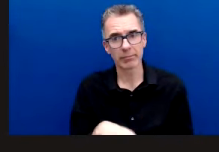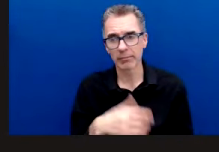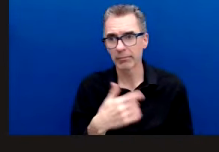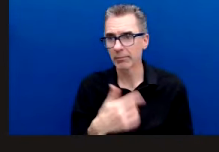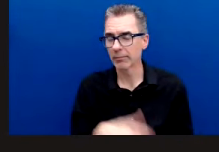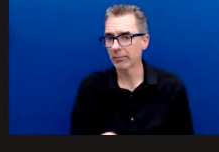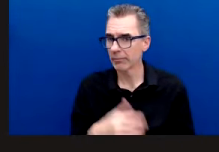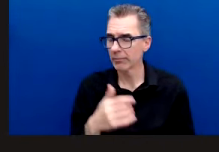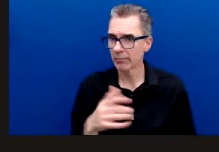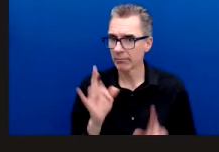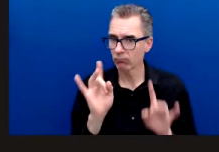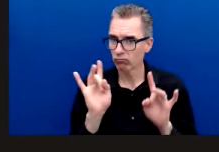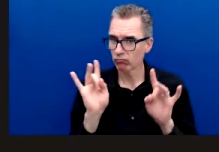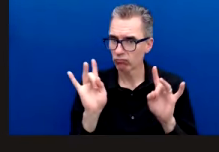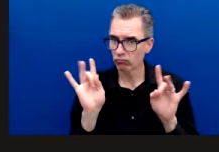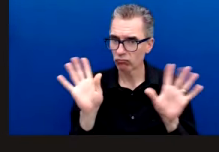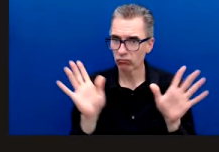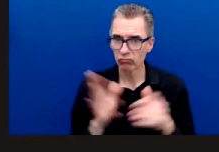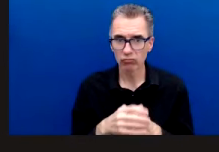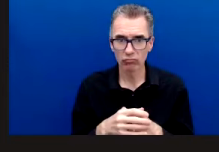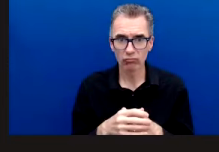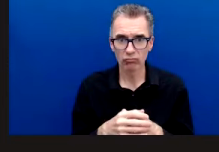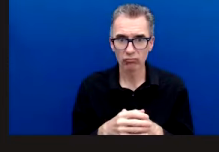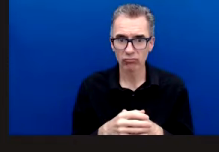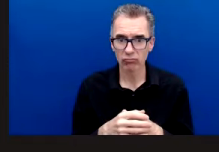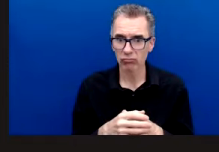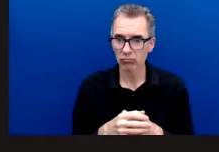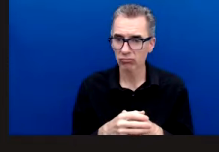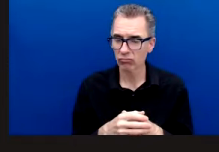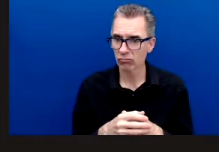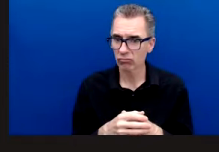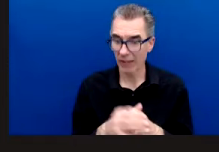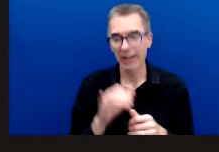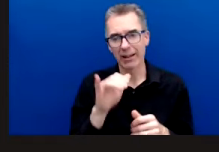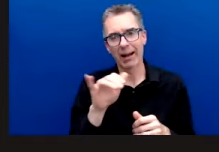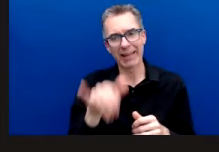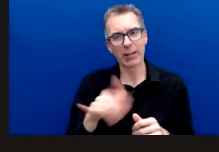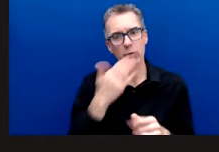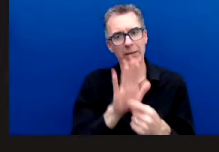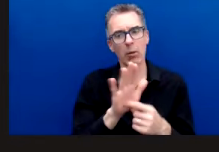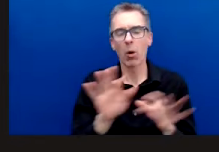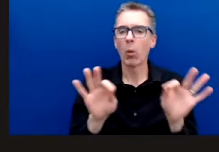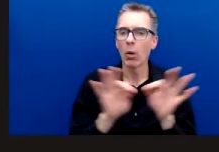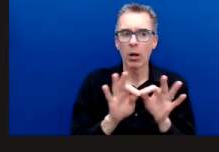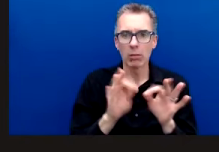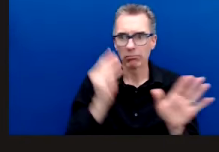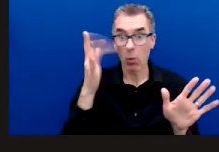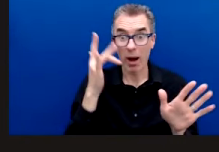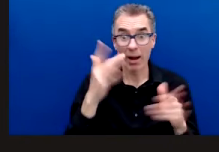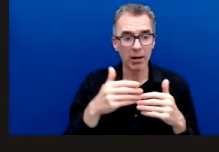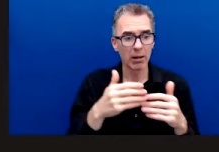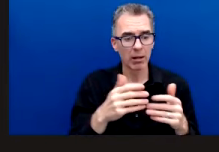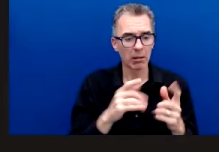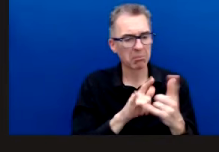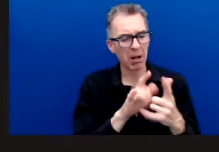quite a story. Like, that's why it's important to, to report, right? Because like, you don't know what's going to happen. And by